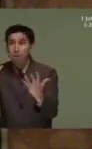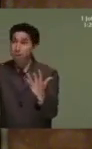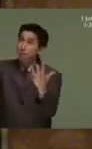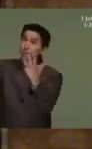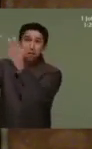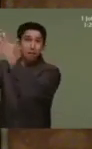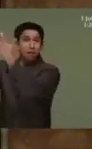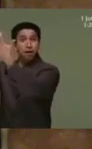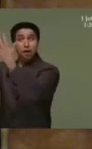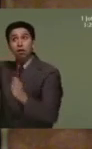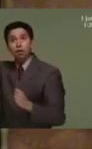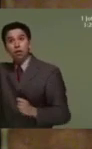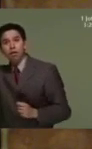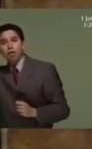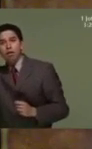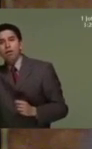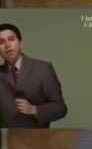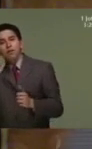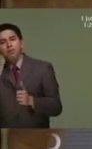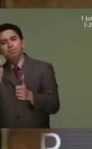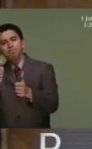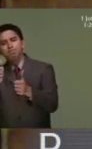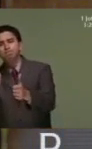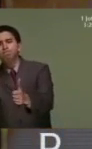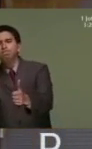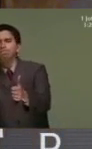this update on the...